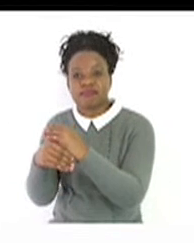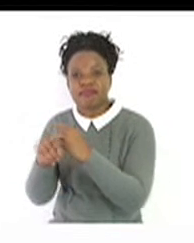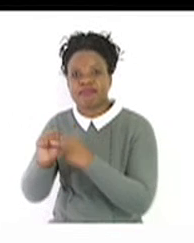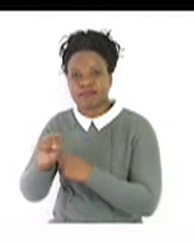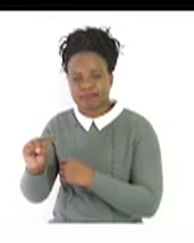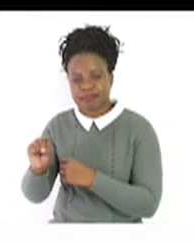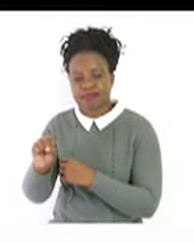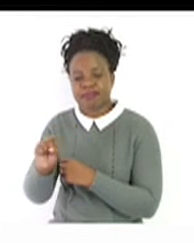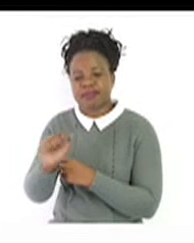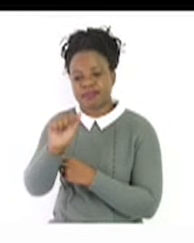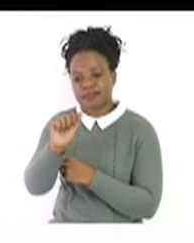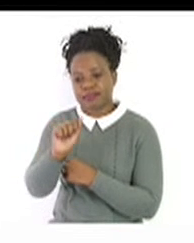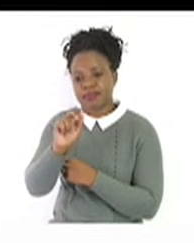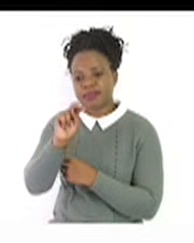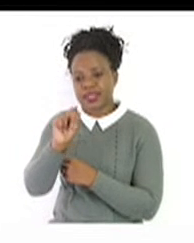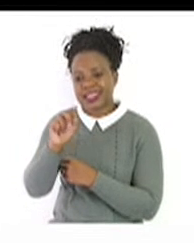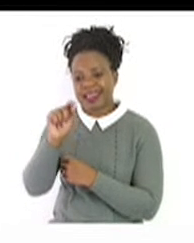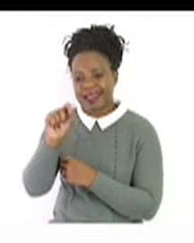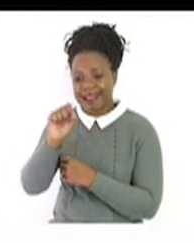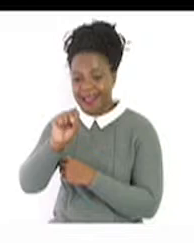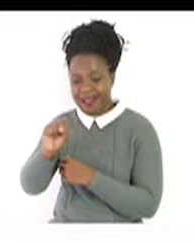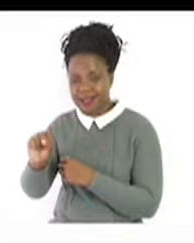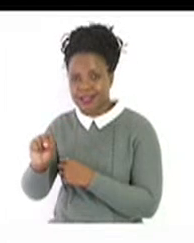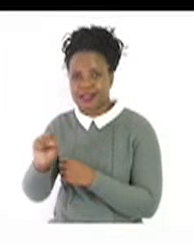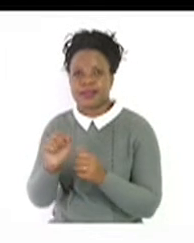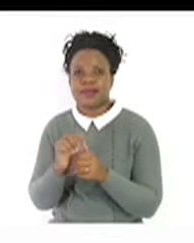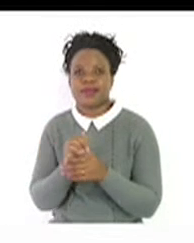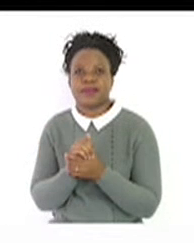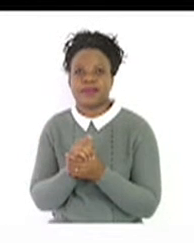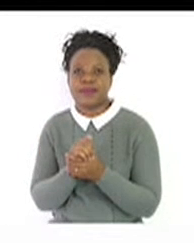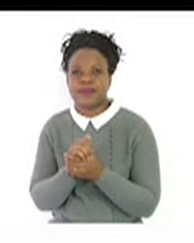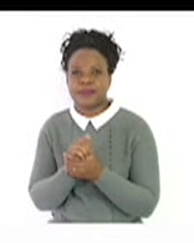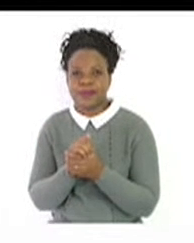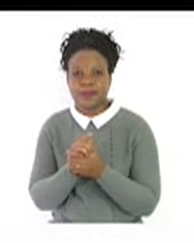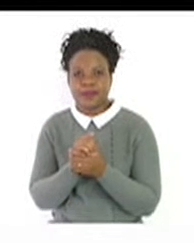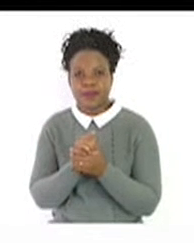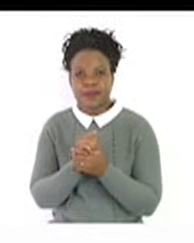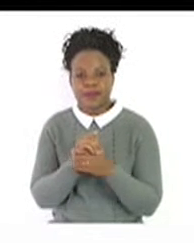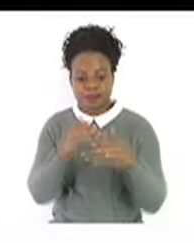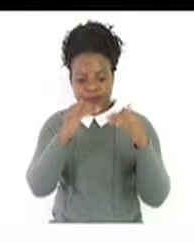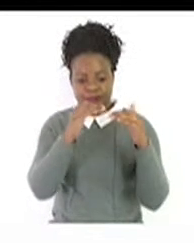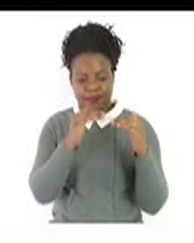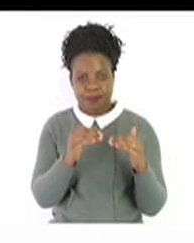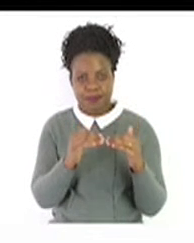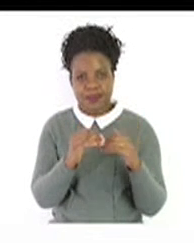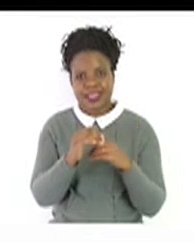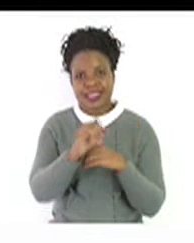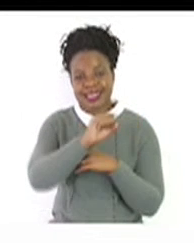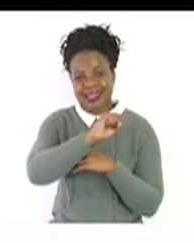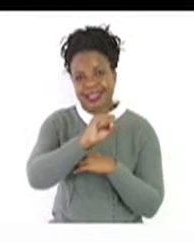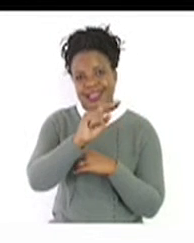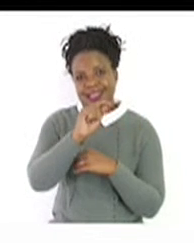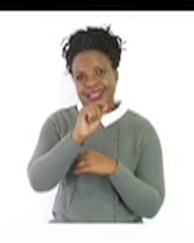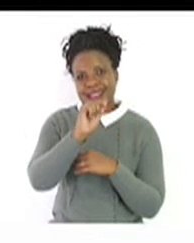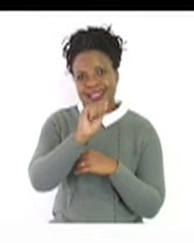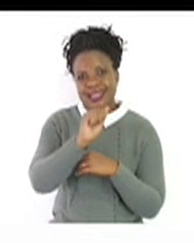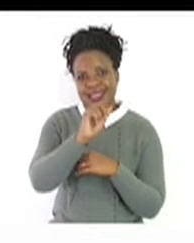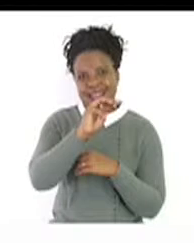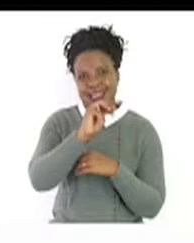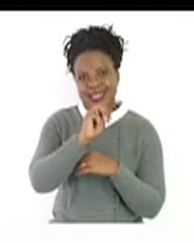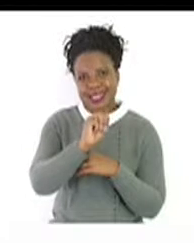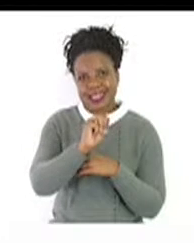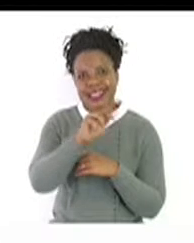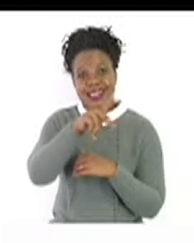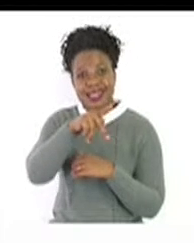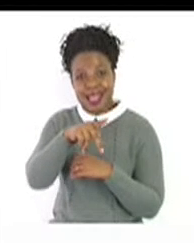Yes, it's ants, right? Stamp, singer, box.